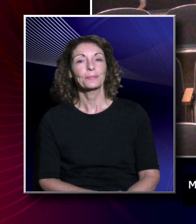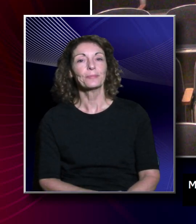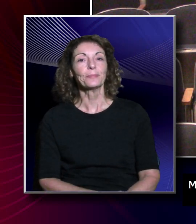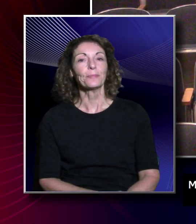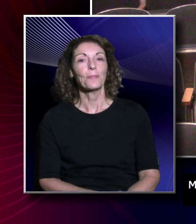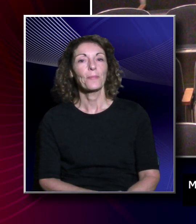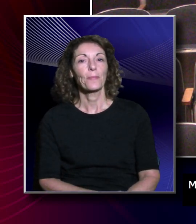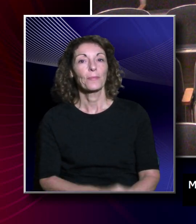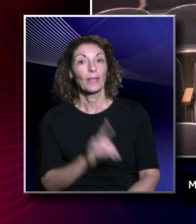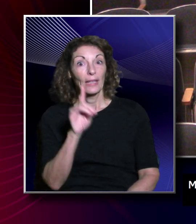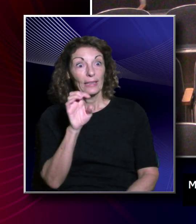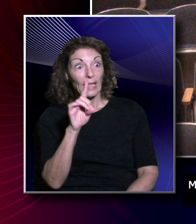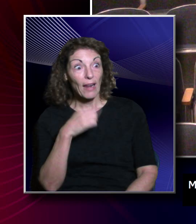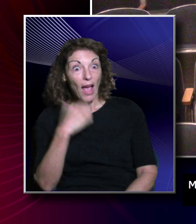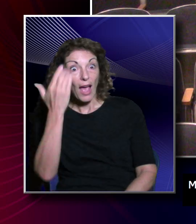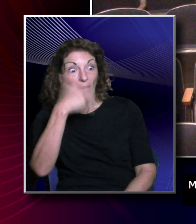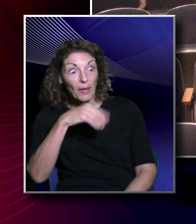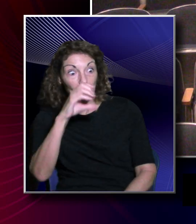Did I miss it?